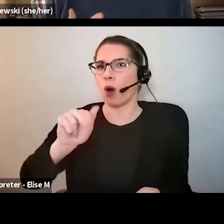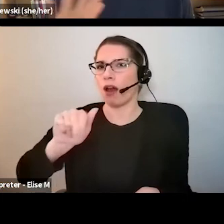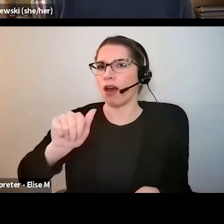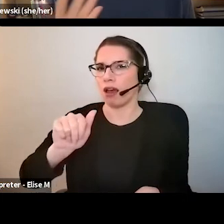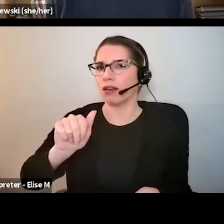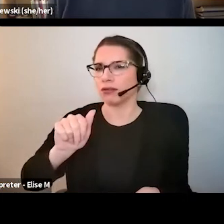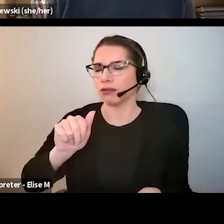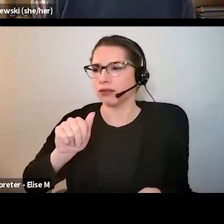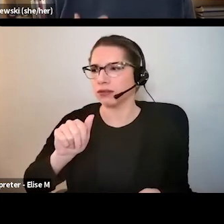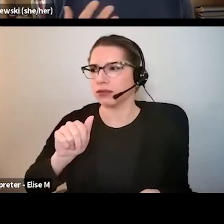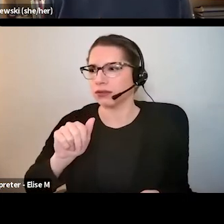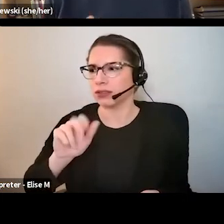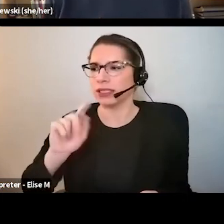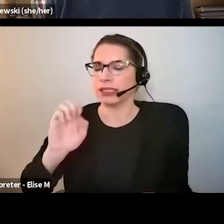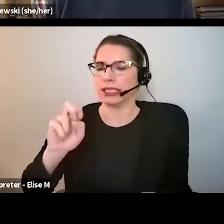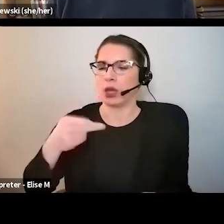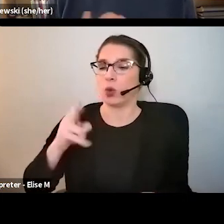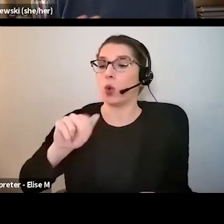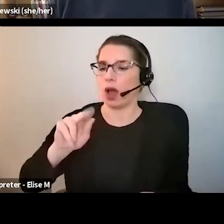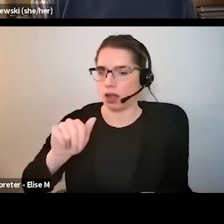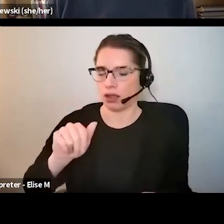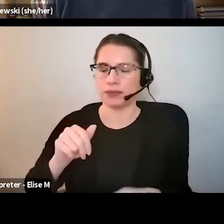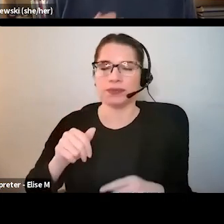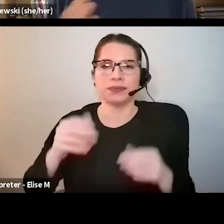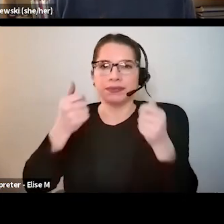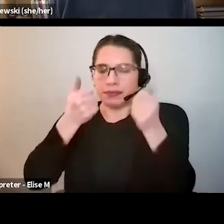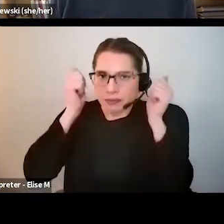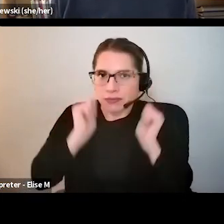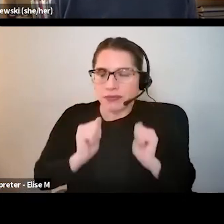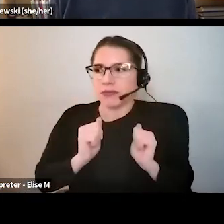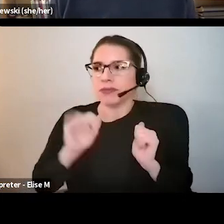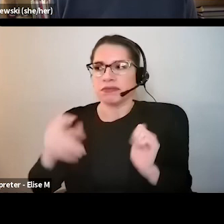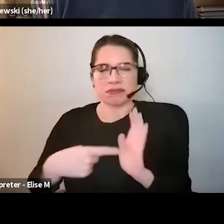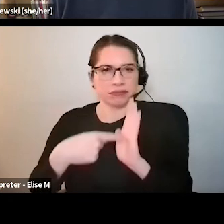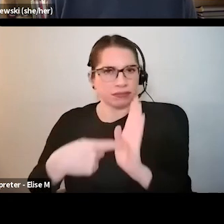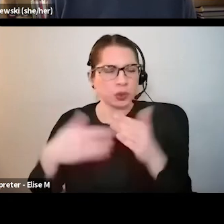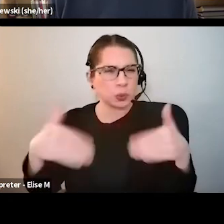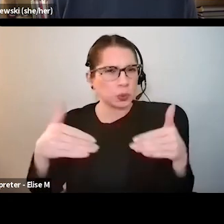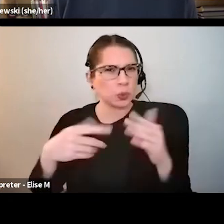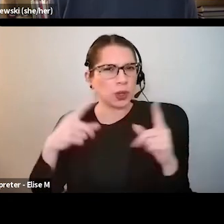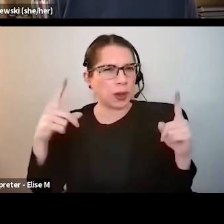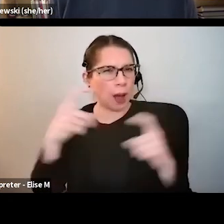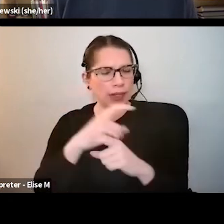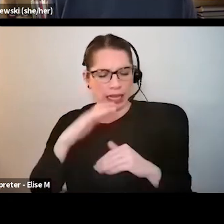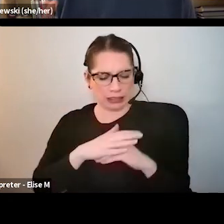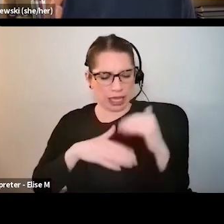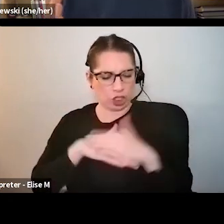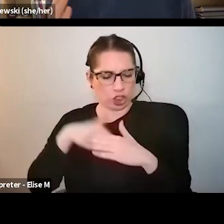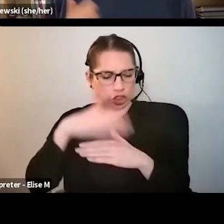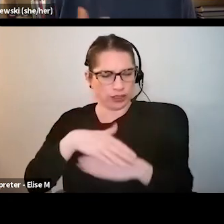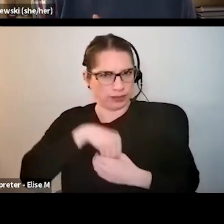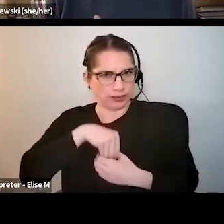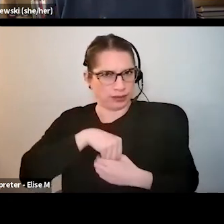by presenting herself in this guise, inscribed the complex layers contained within herself. She's